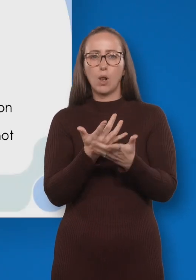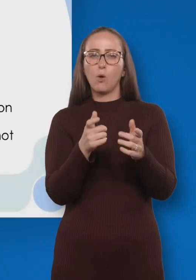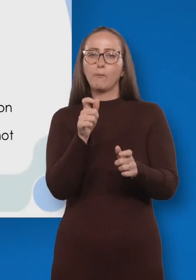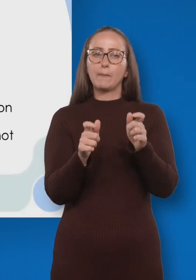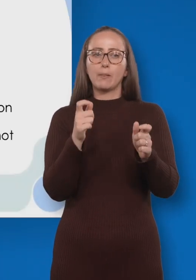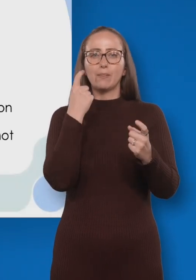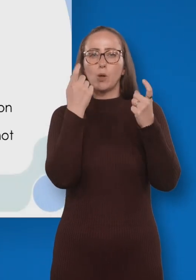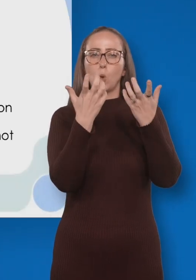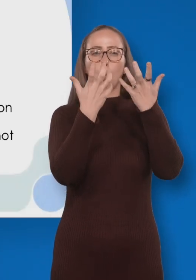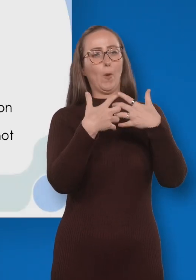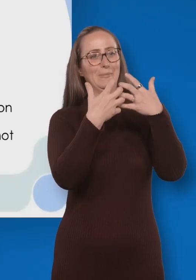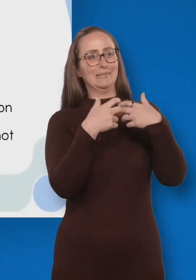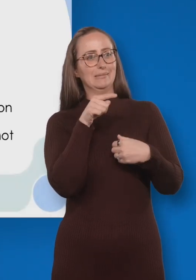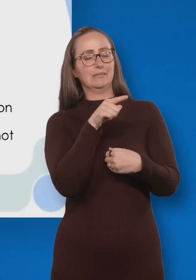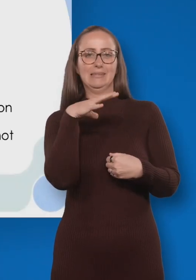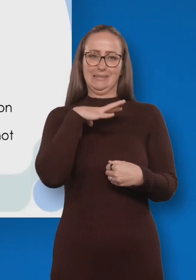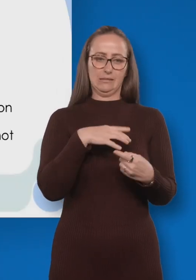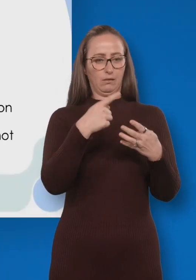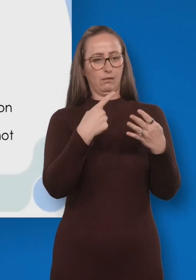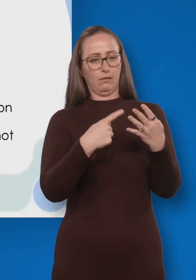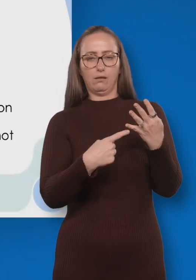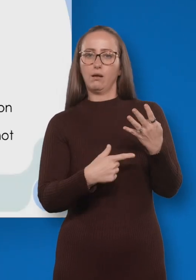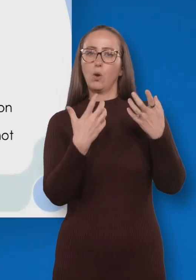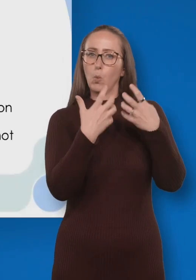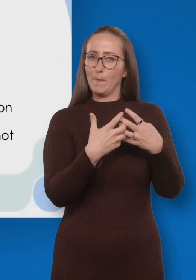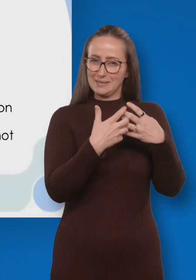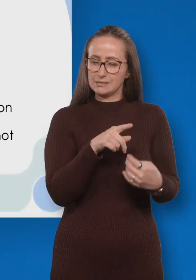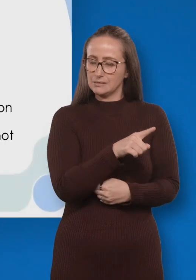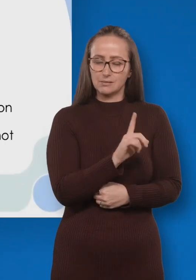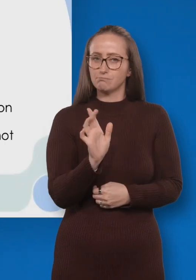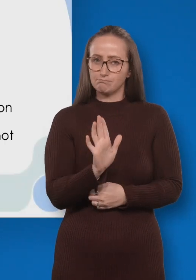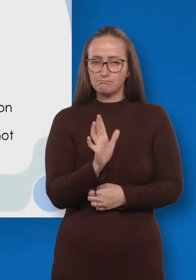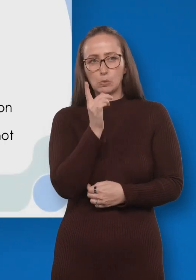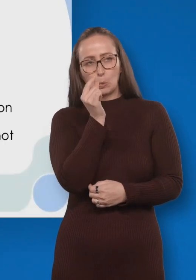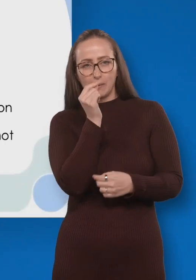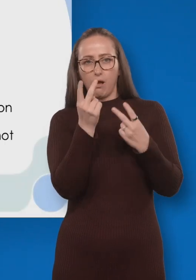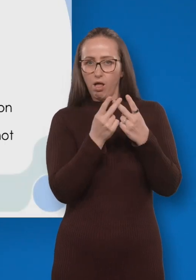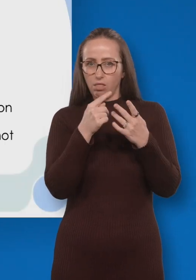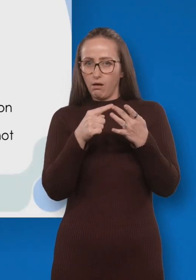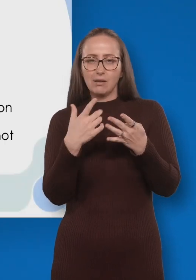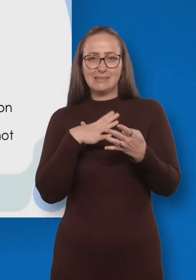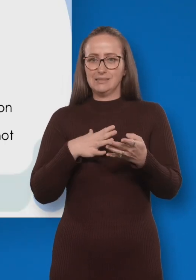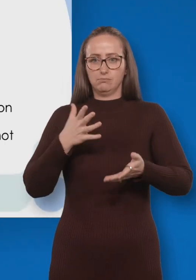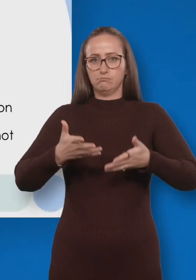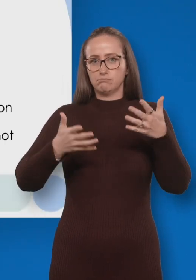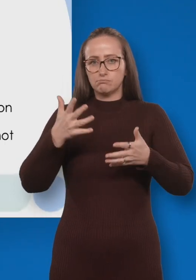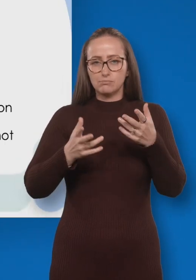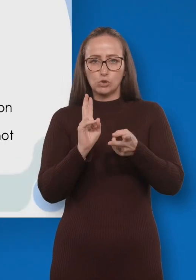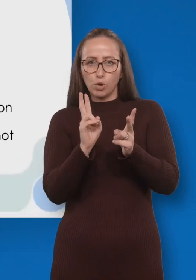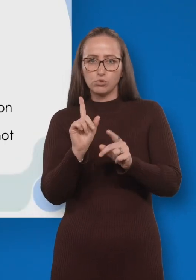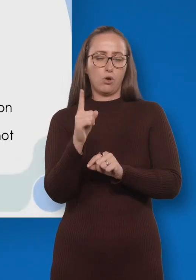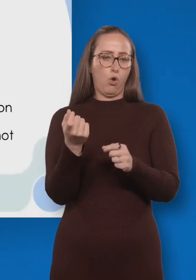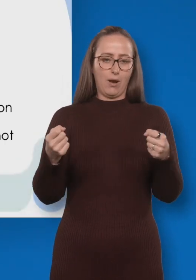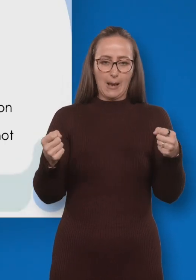about equipment, accommodations as being around equipment. But it could be bringing in British Sign Language interpreters or